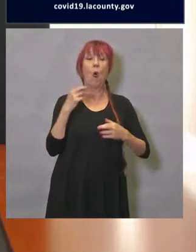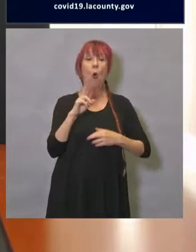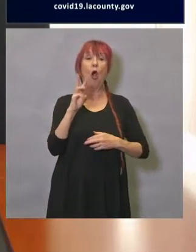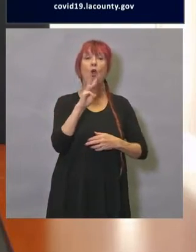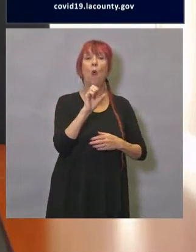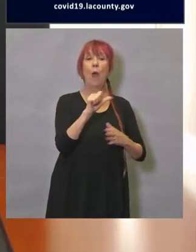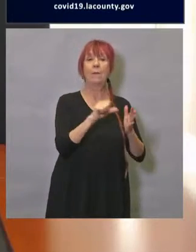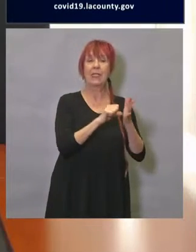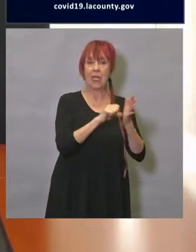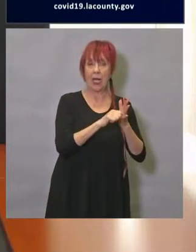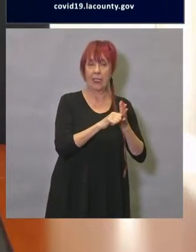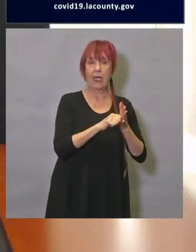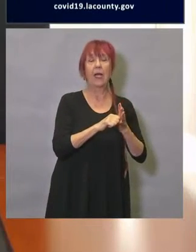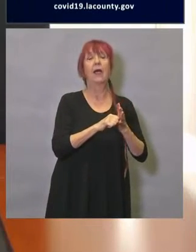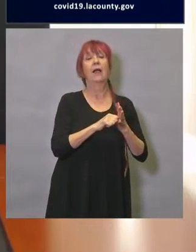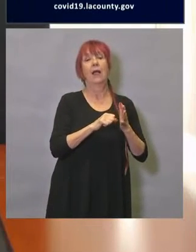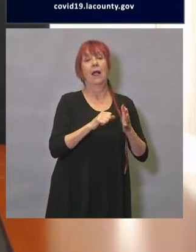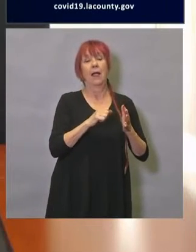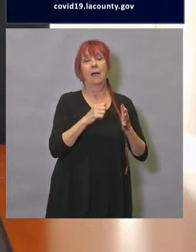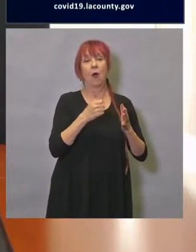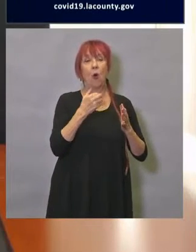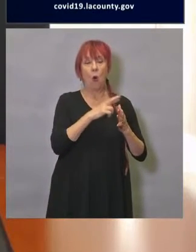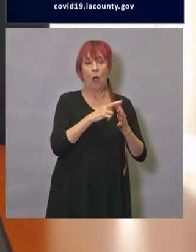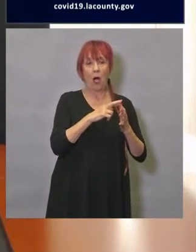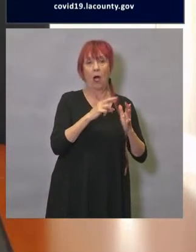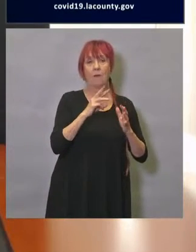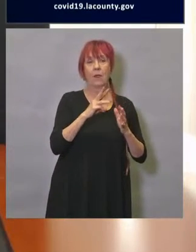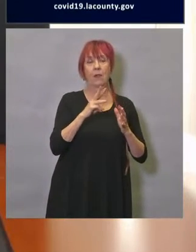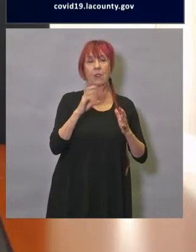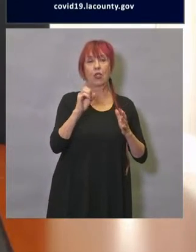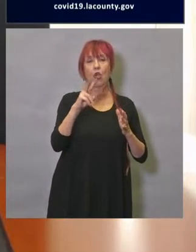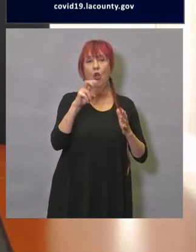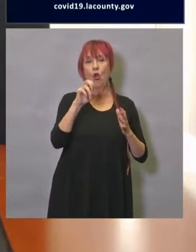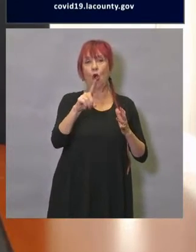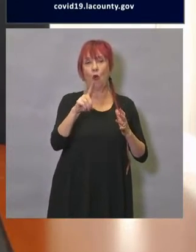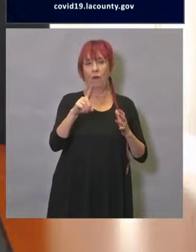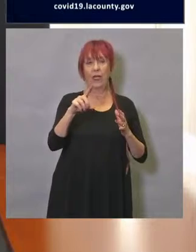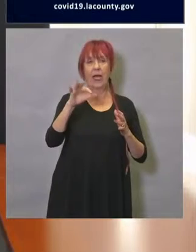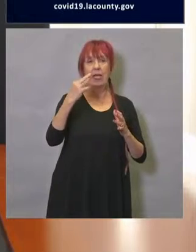covidhelpla.org or visit the county's COVID testing website at